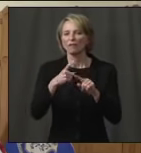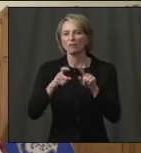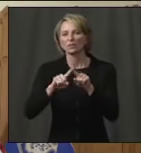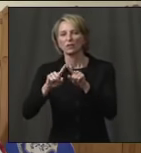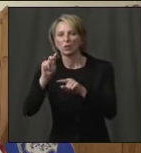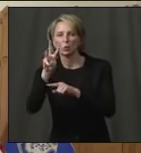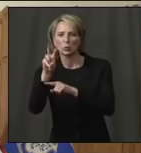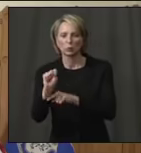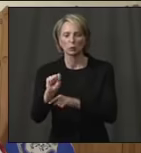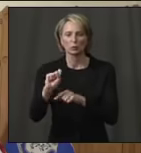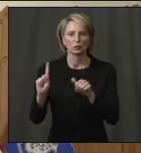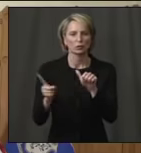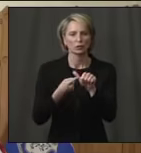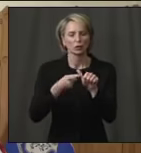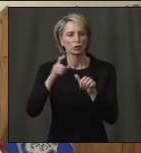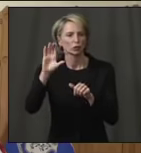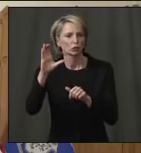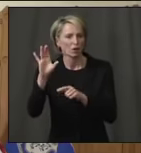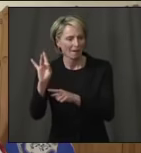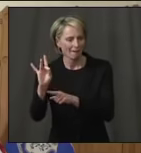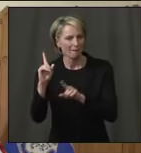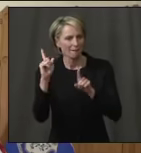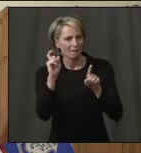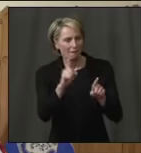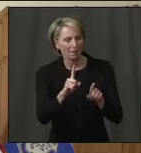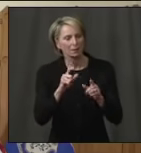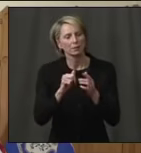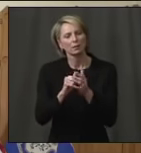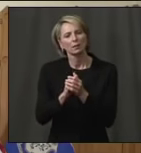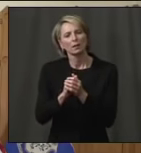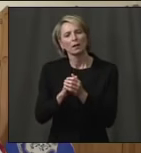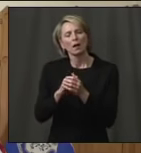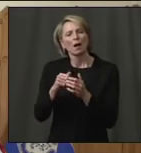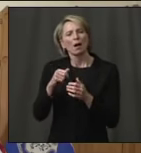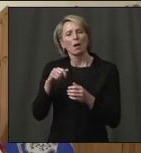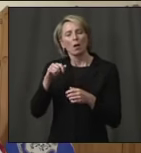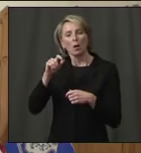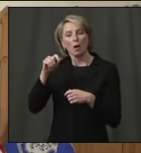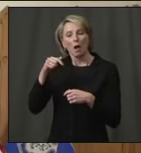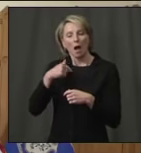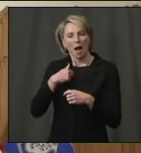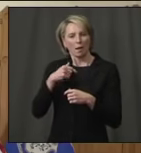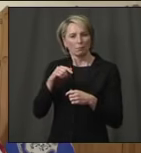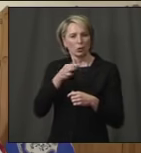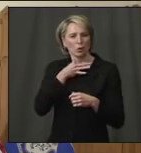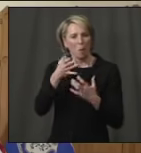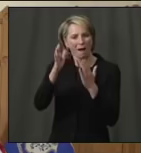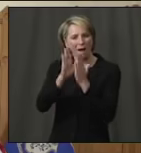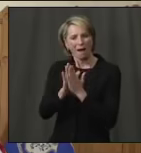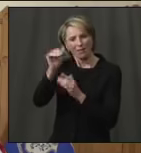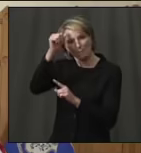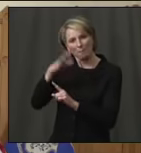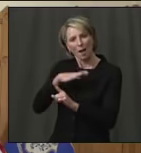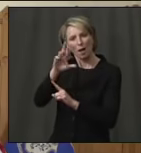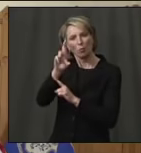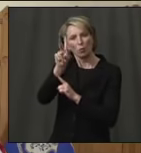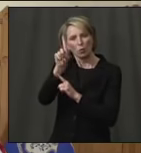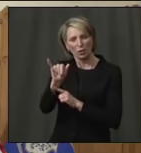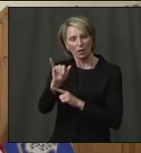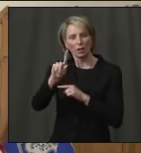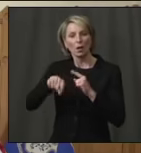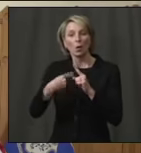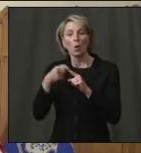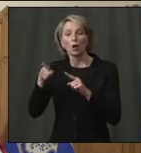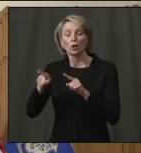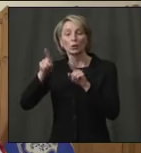For Rudy Mulcone, explain to us, just as Rudy, when you first get the call, you test positive, what's going through your mind? Take us through the